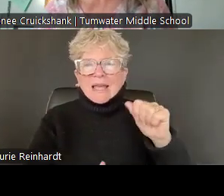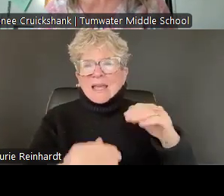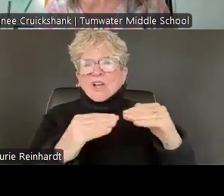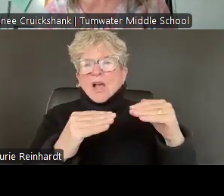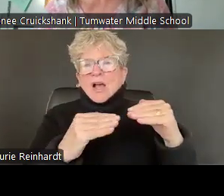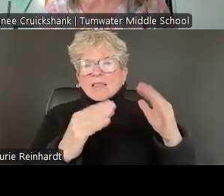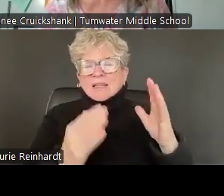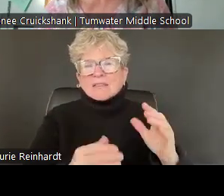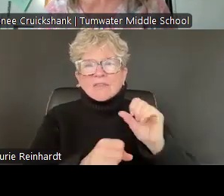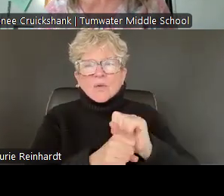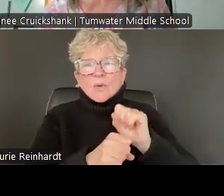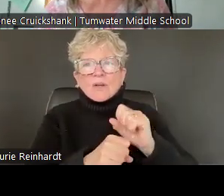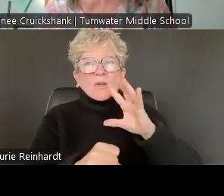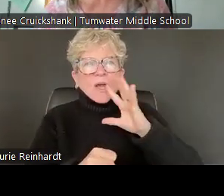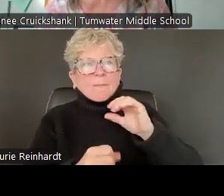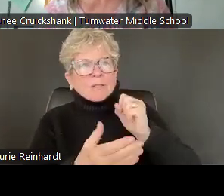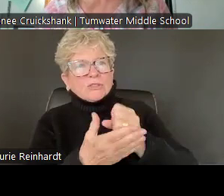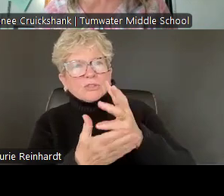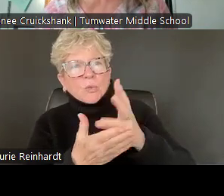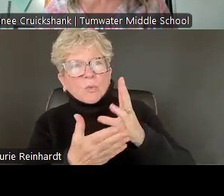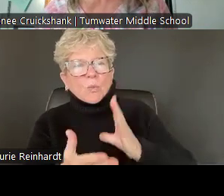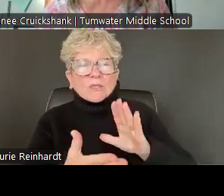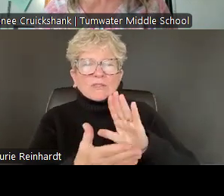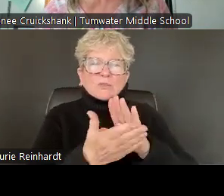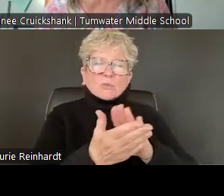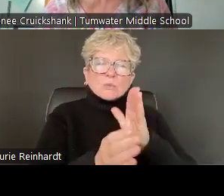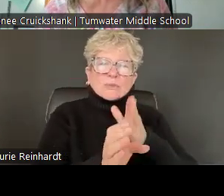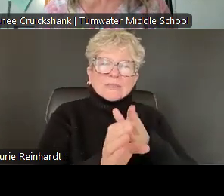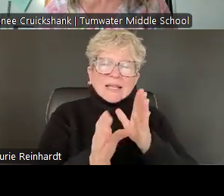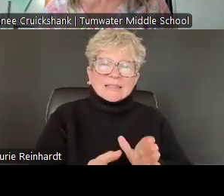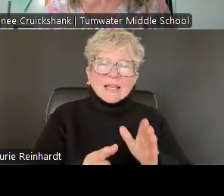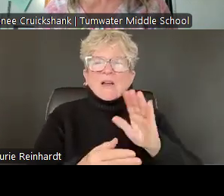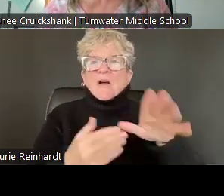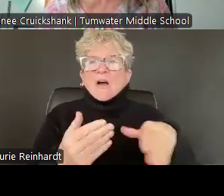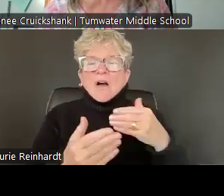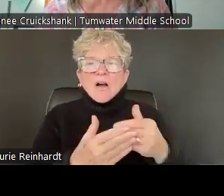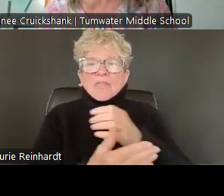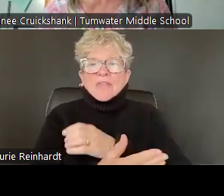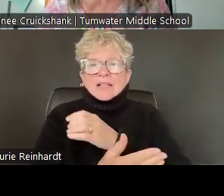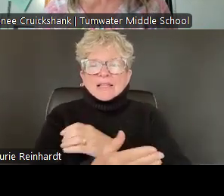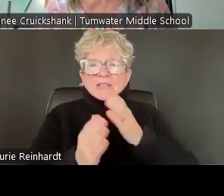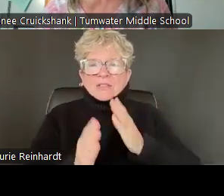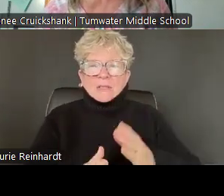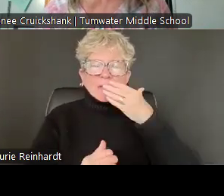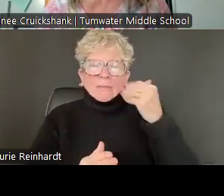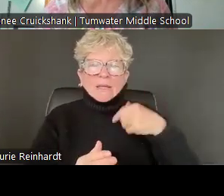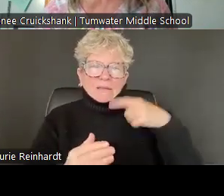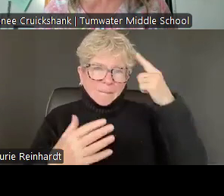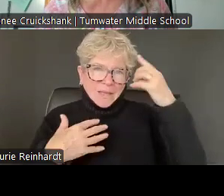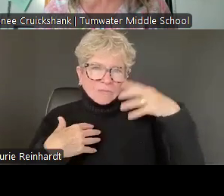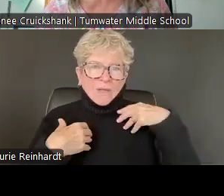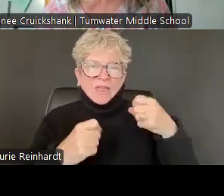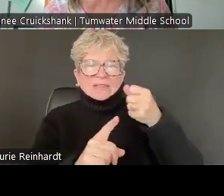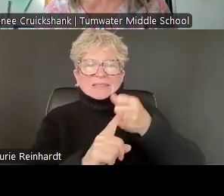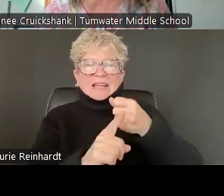districts. We're talking about social workers, school psychs, and any other clinicians that provide, because mental health is a continuum